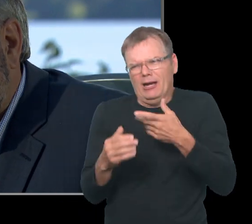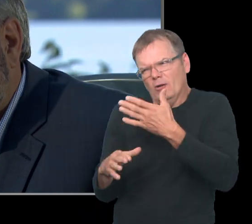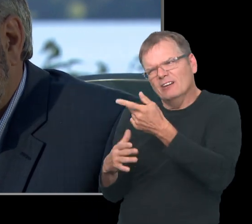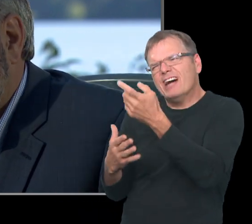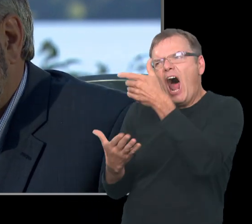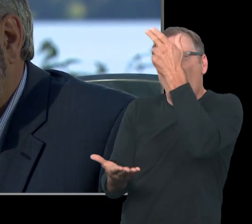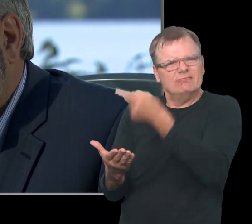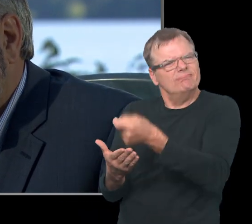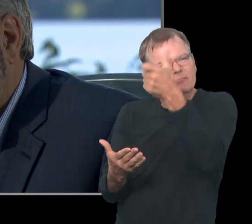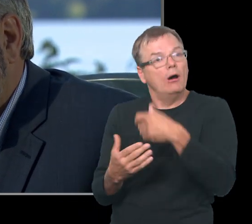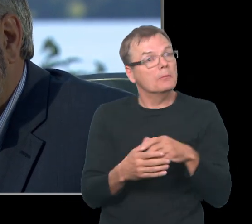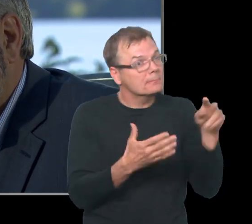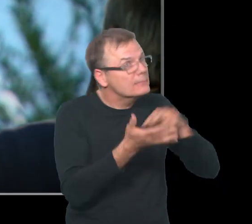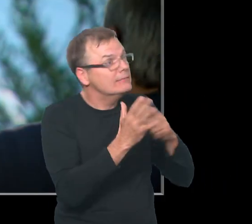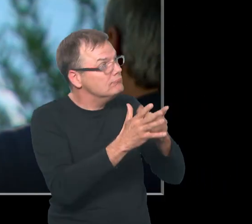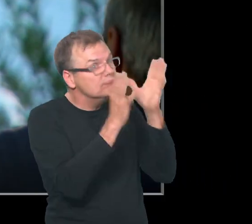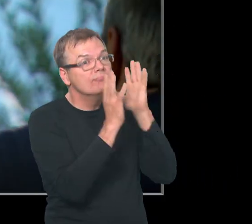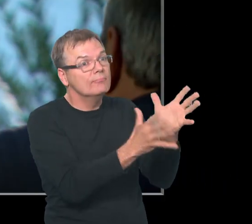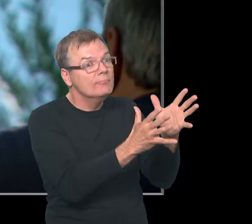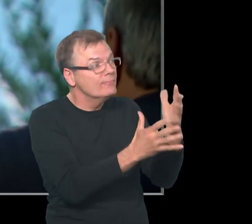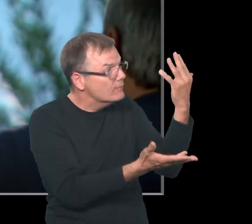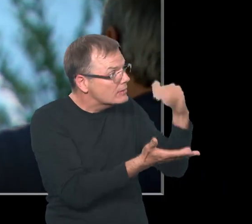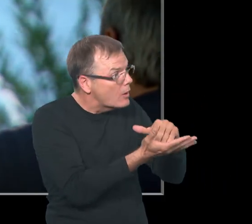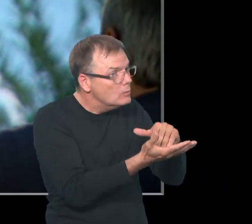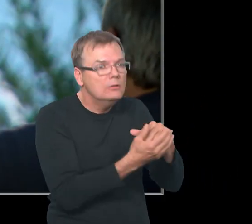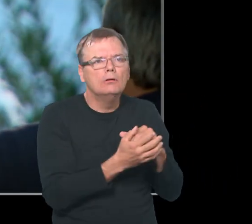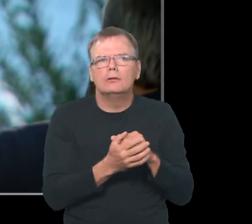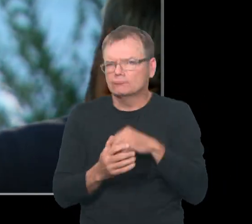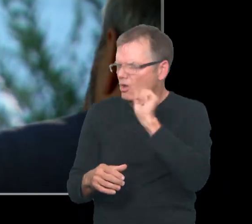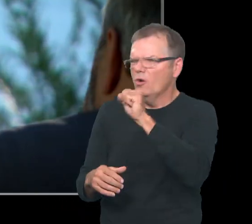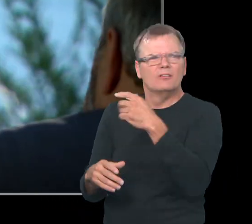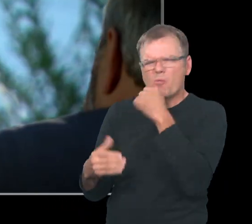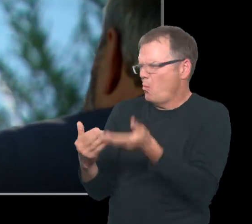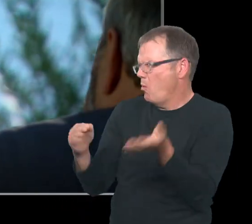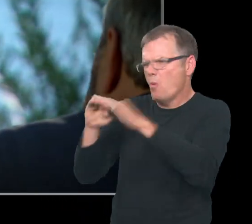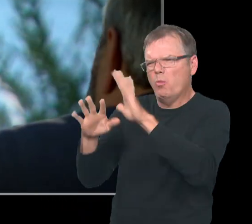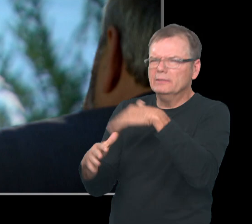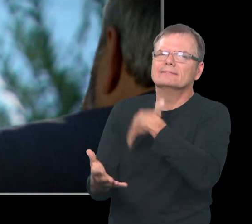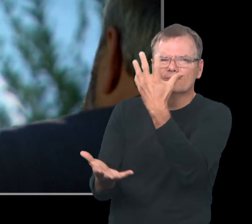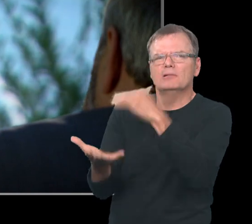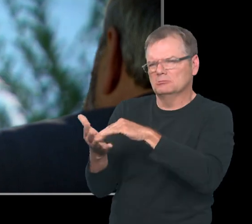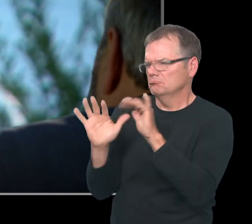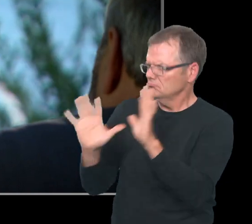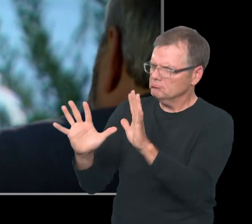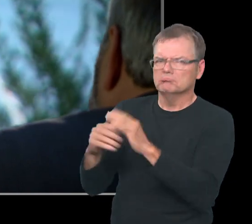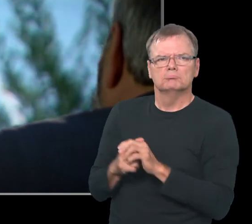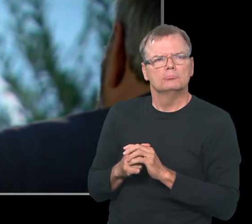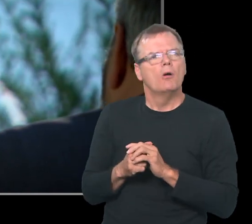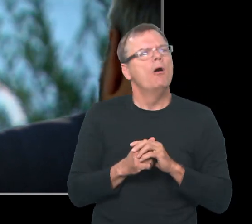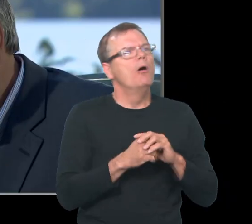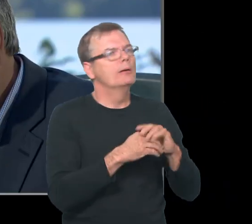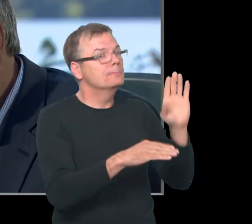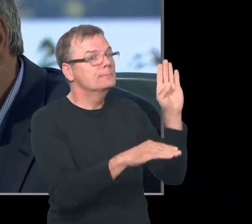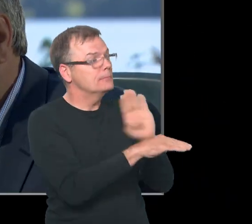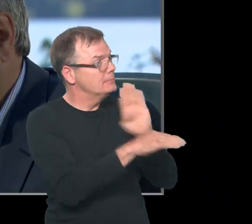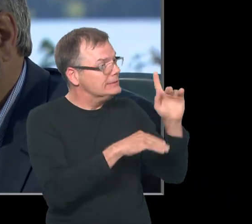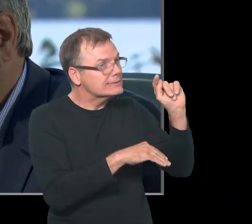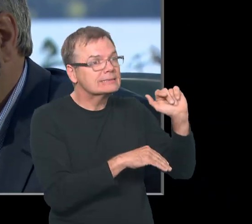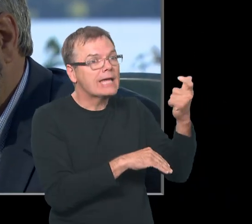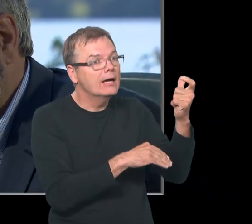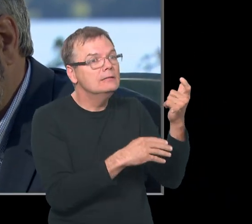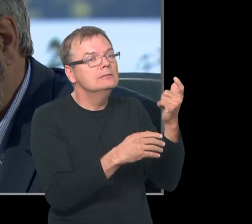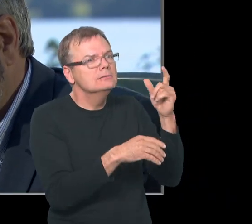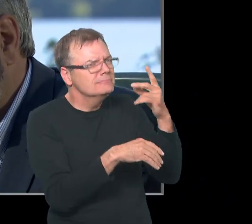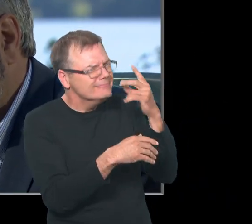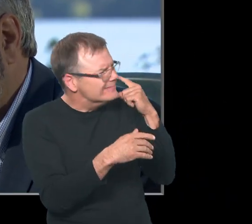10,000. Exactly. The corporate tax rate. Yes. You talked about the small business tax yes. rate. What about the corporate tax rate? We'll raise it. It's currently